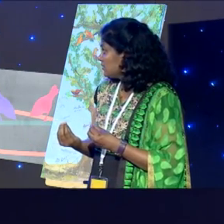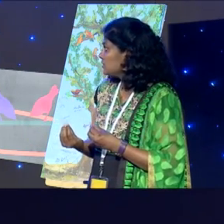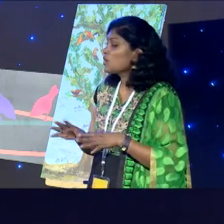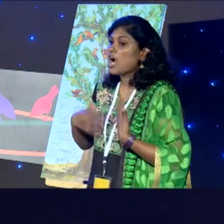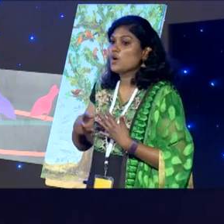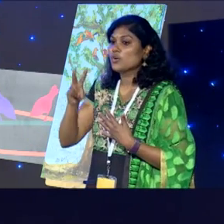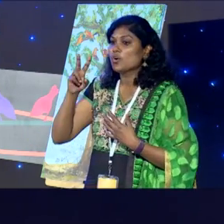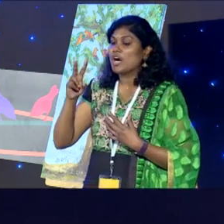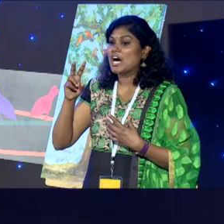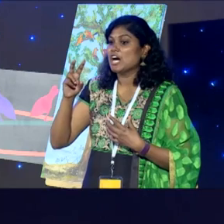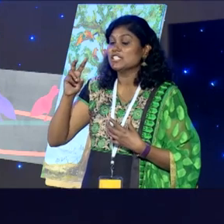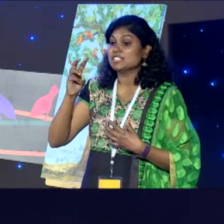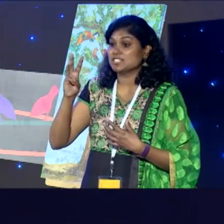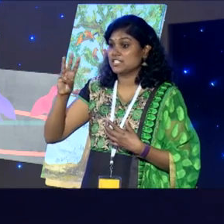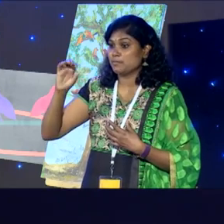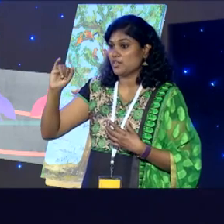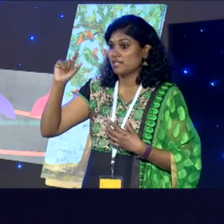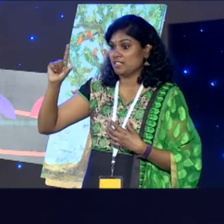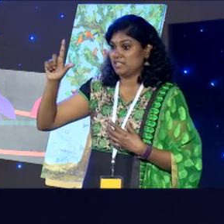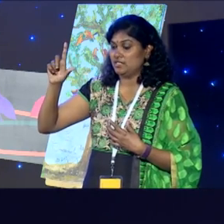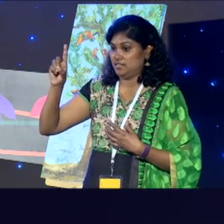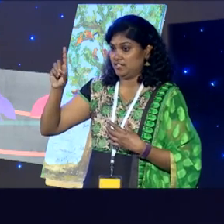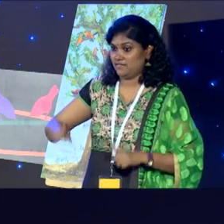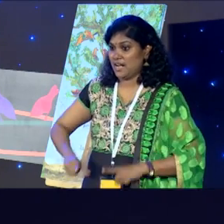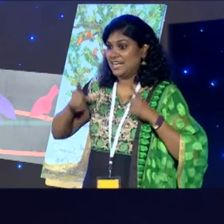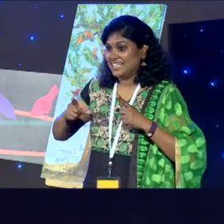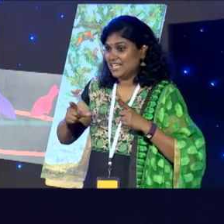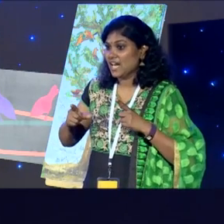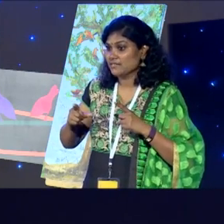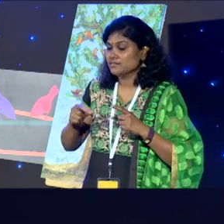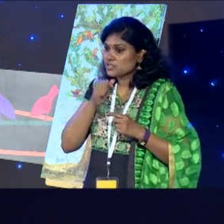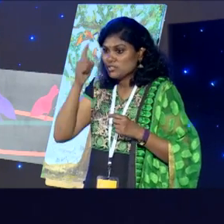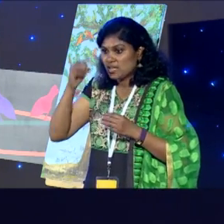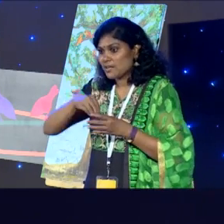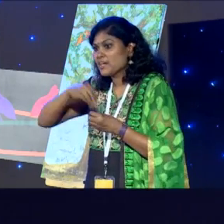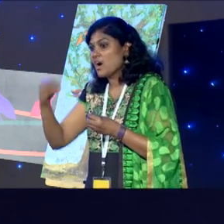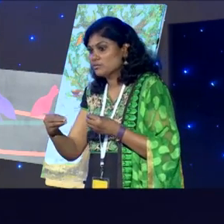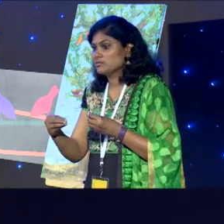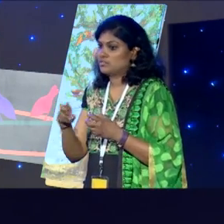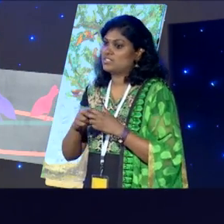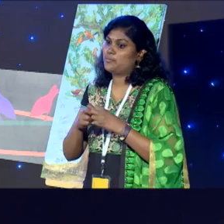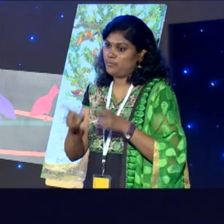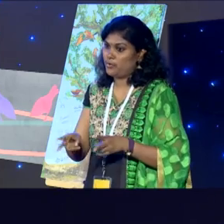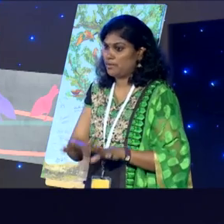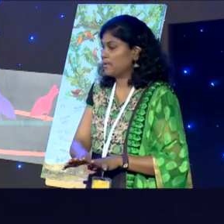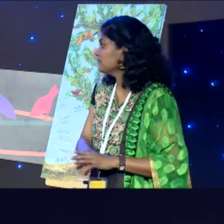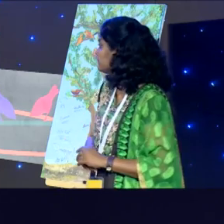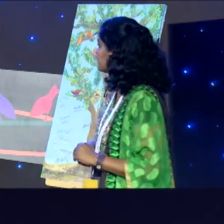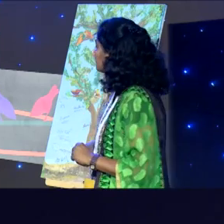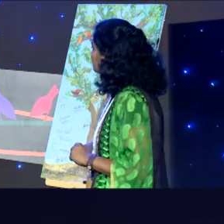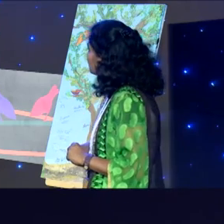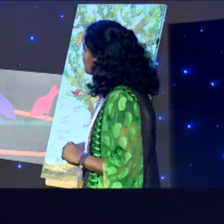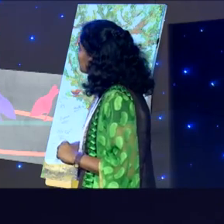wildlife or they affect wildlife. So the thing is that with the help of these